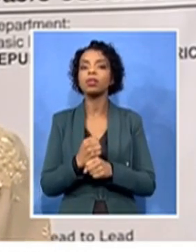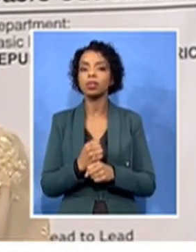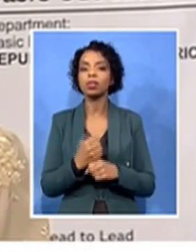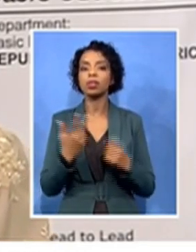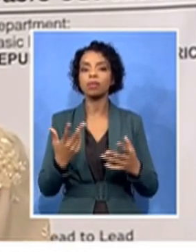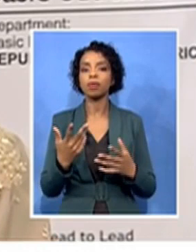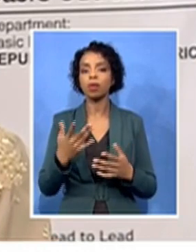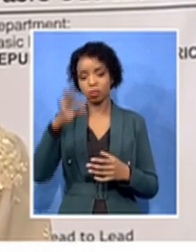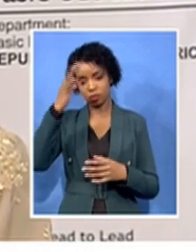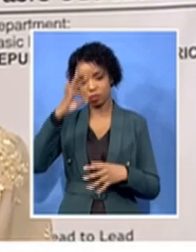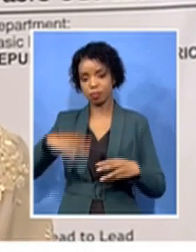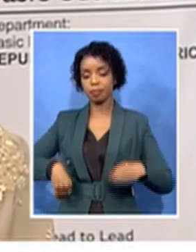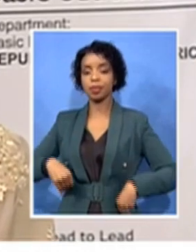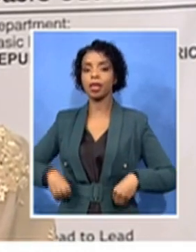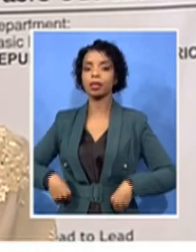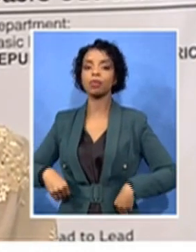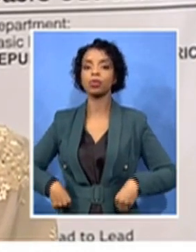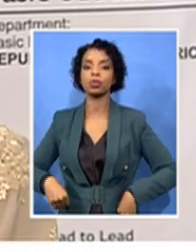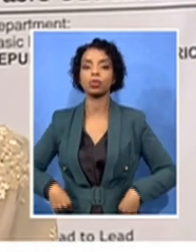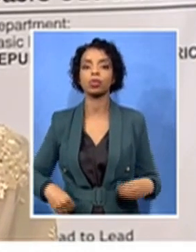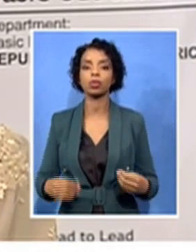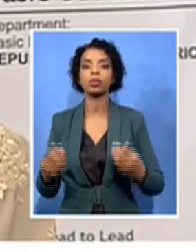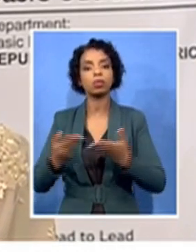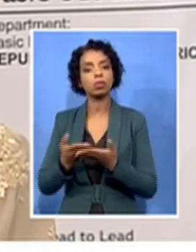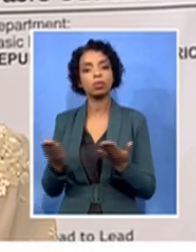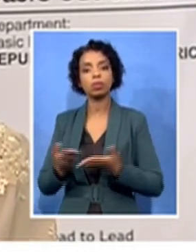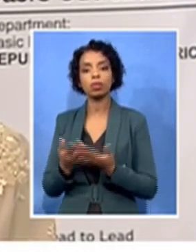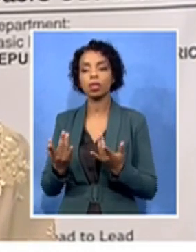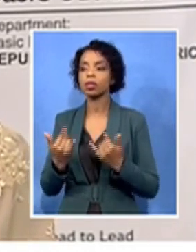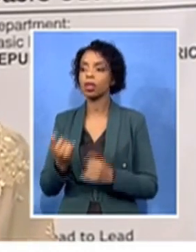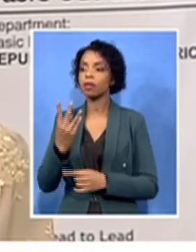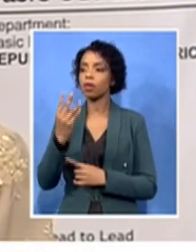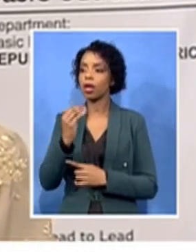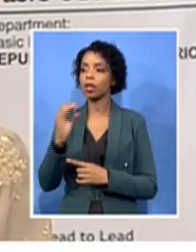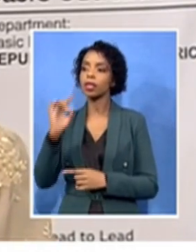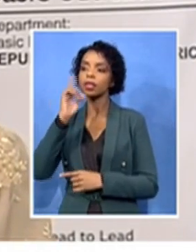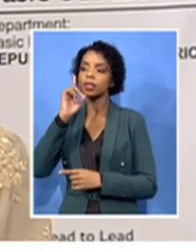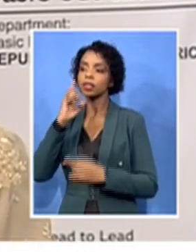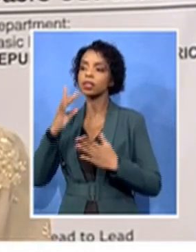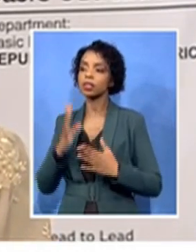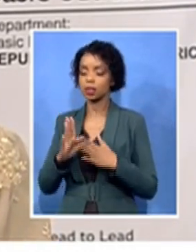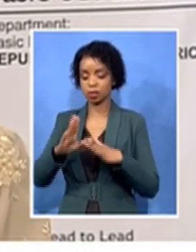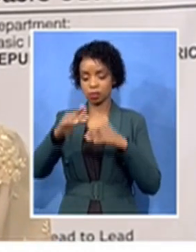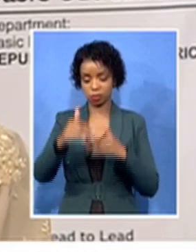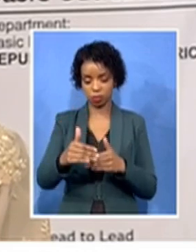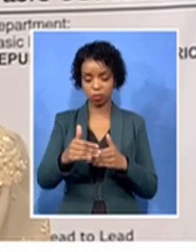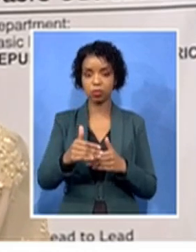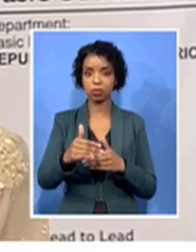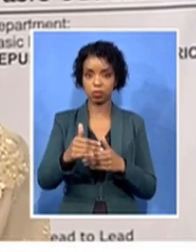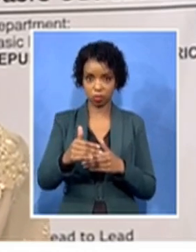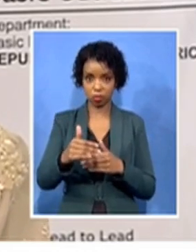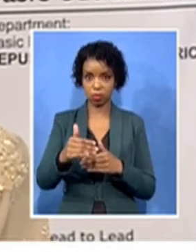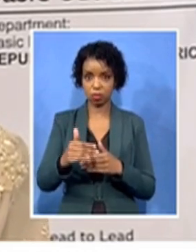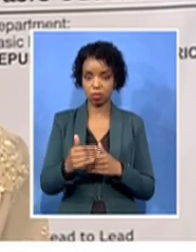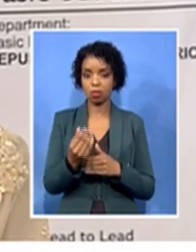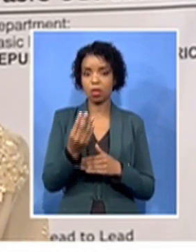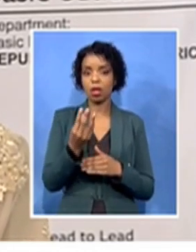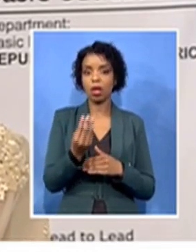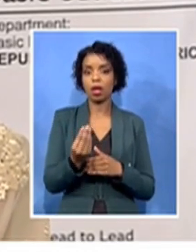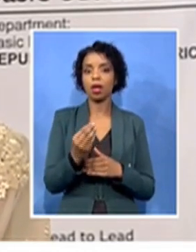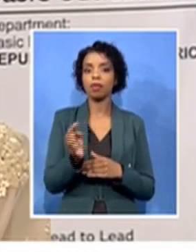more than 400,000 teachers in the payroll of the state, serving more than 12 million Indians, the system would